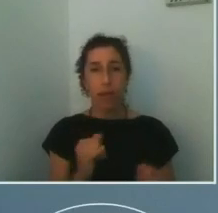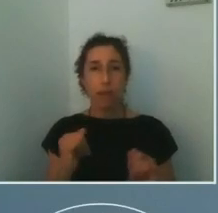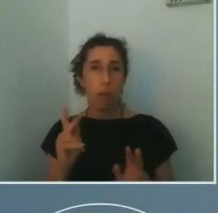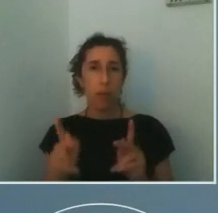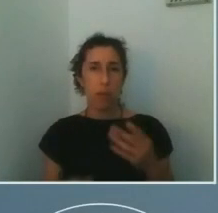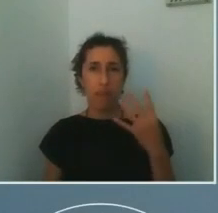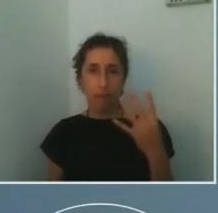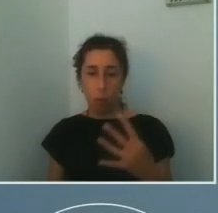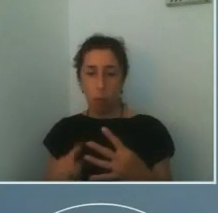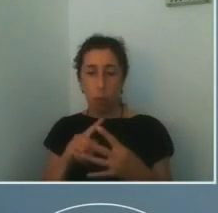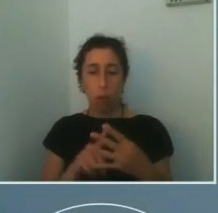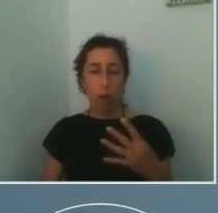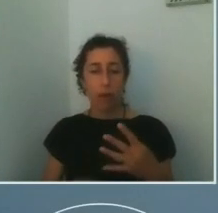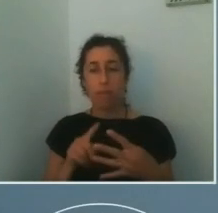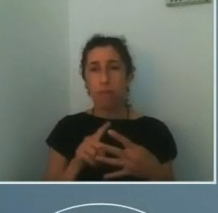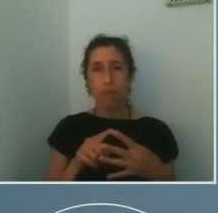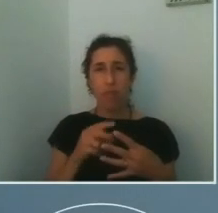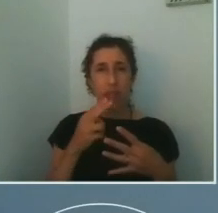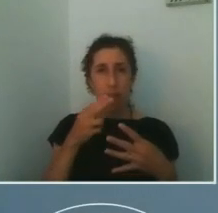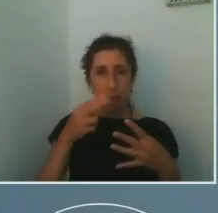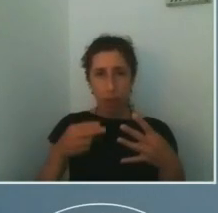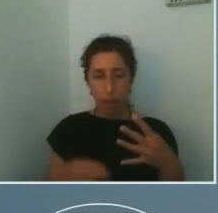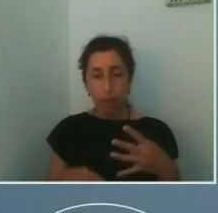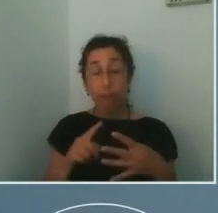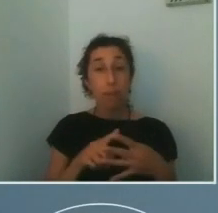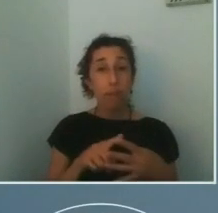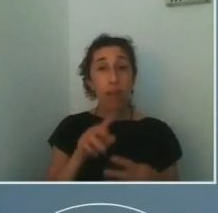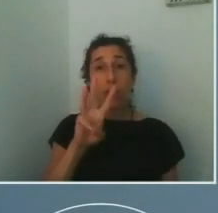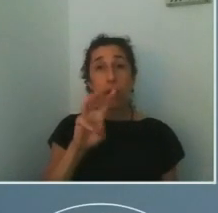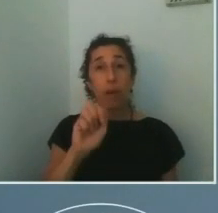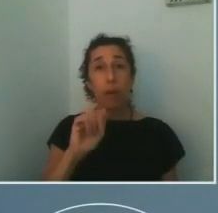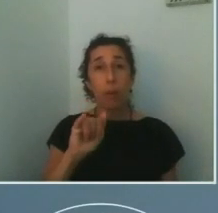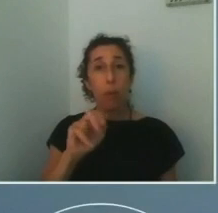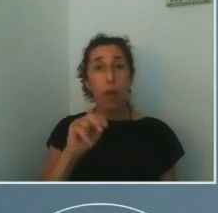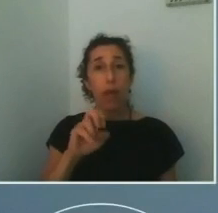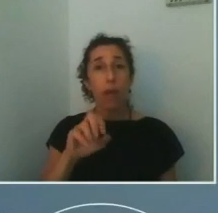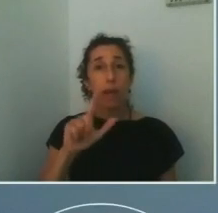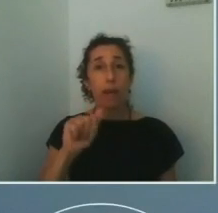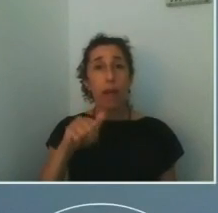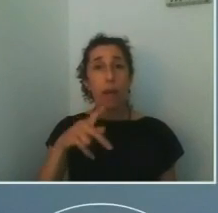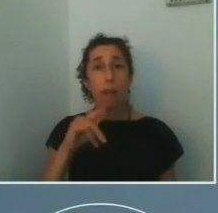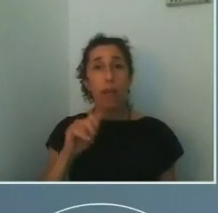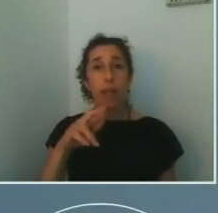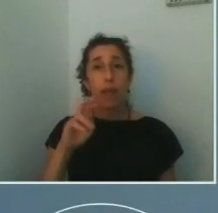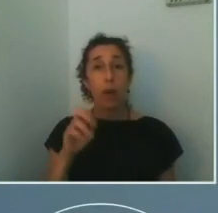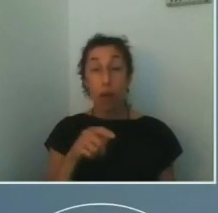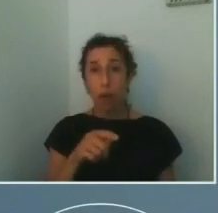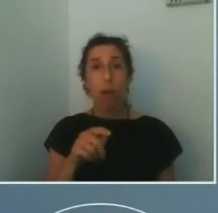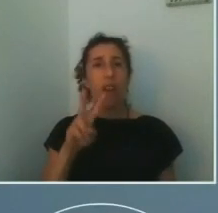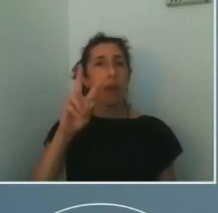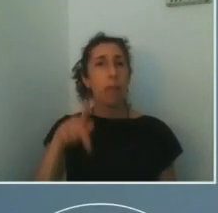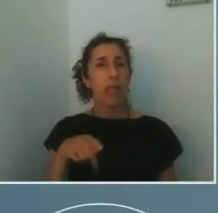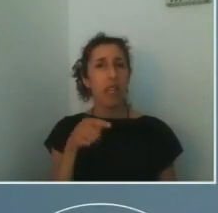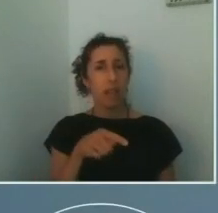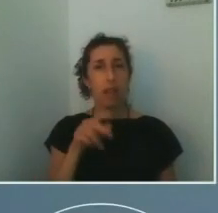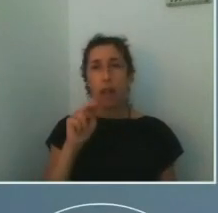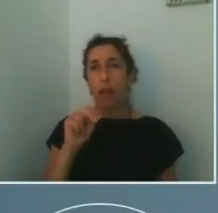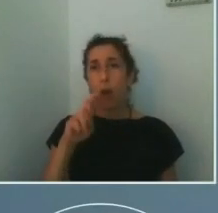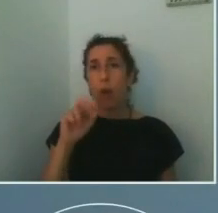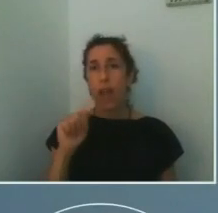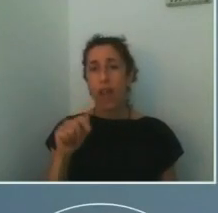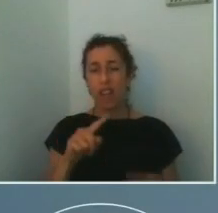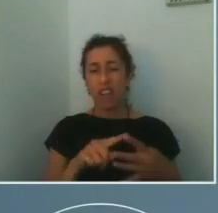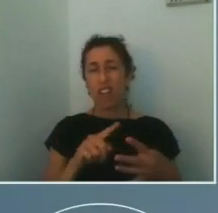certainly this particular action will take a blow on the NRA, in part because just defending the lawsuit